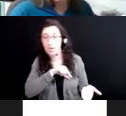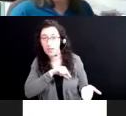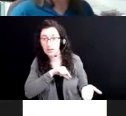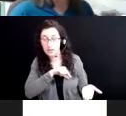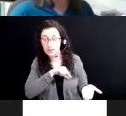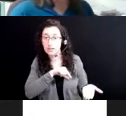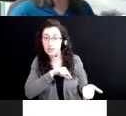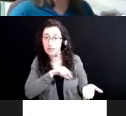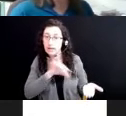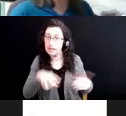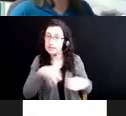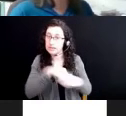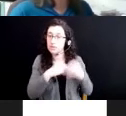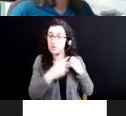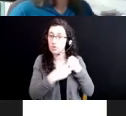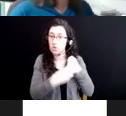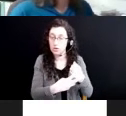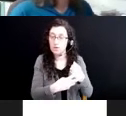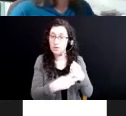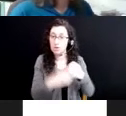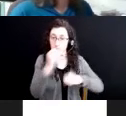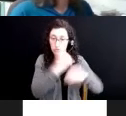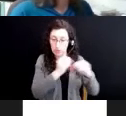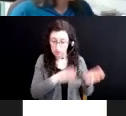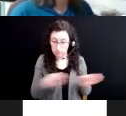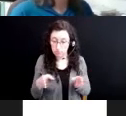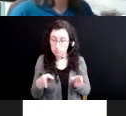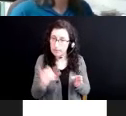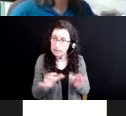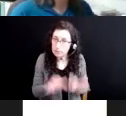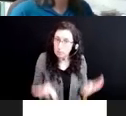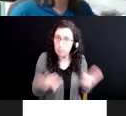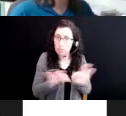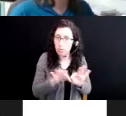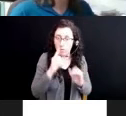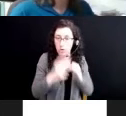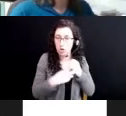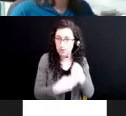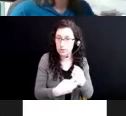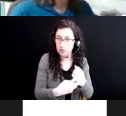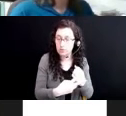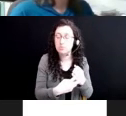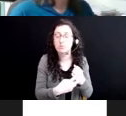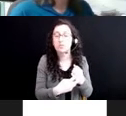identified in the conservation strategy as a key conservation issue, meaning it's